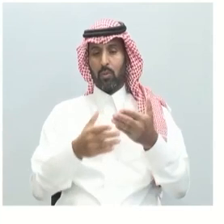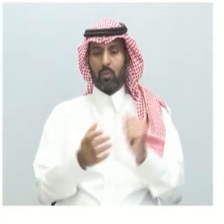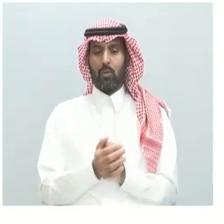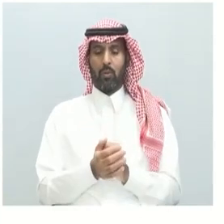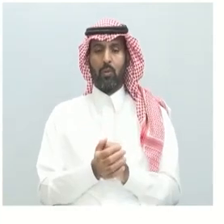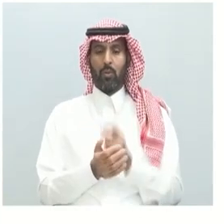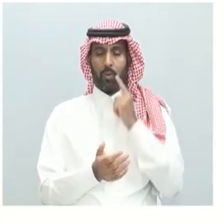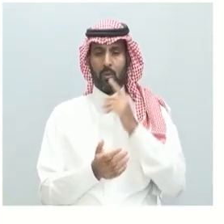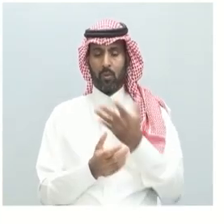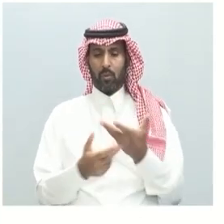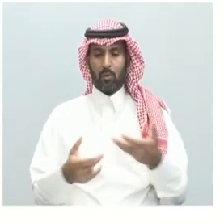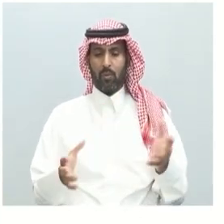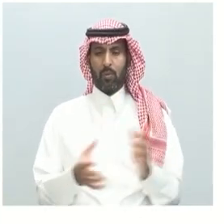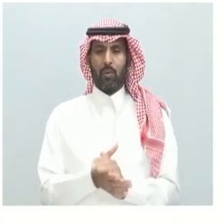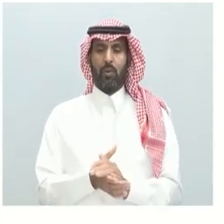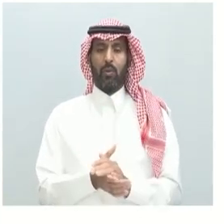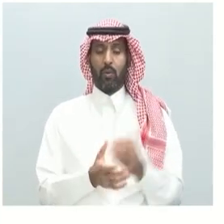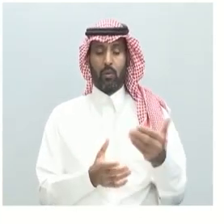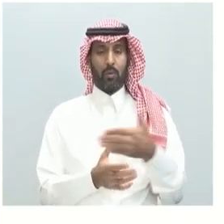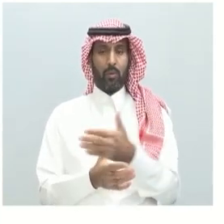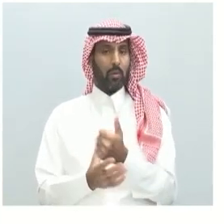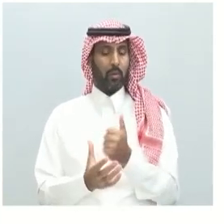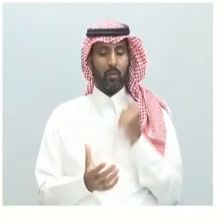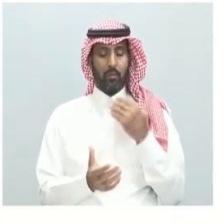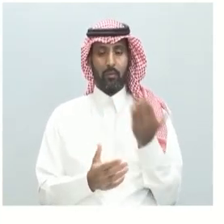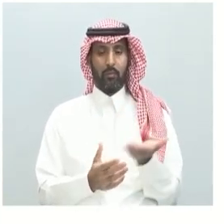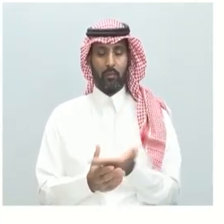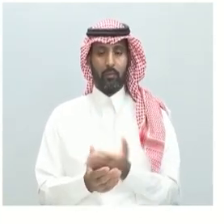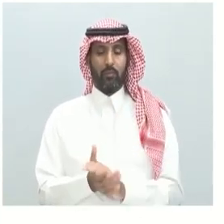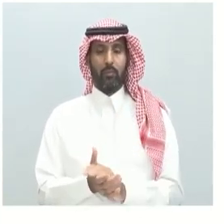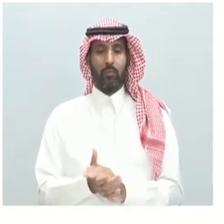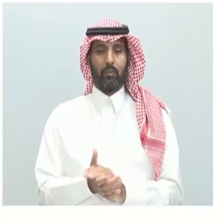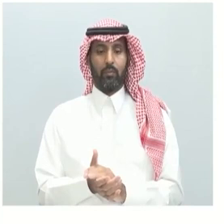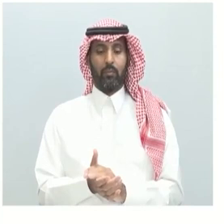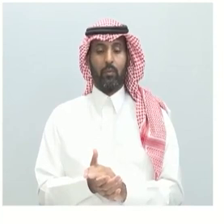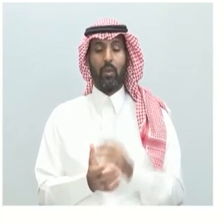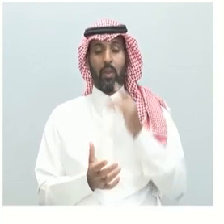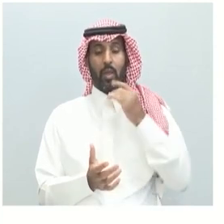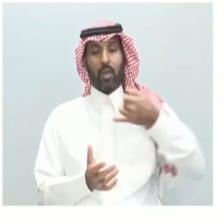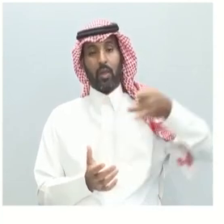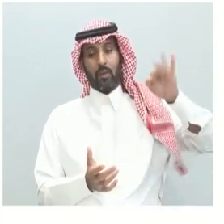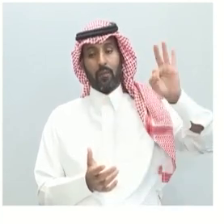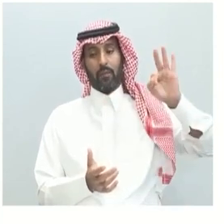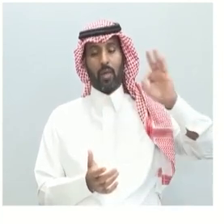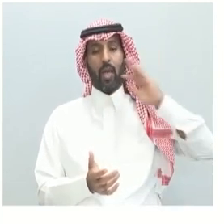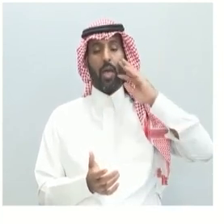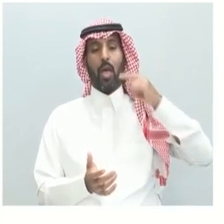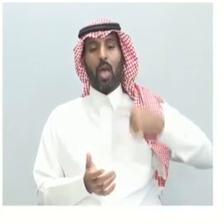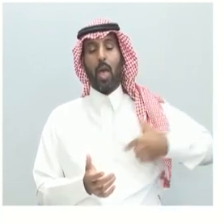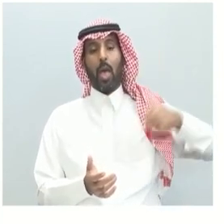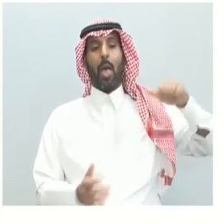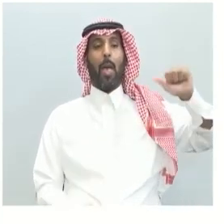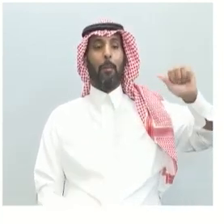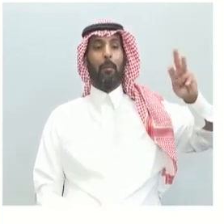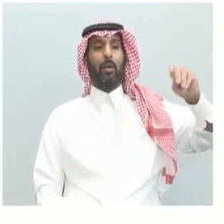completely depleted of fish. Another example here, if Imad doesn't go to college.